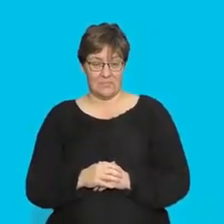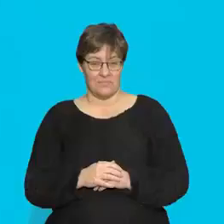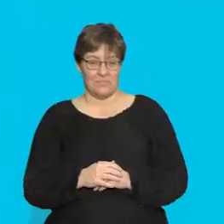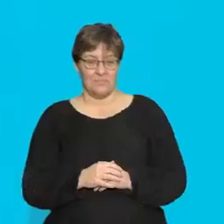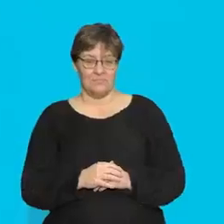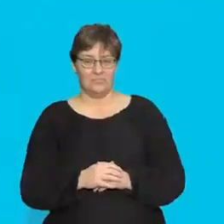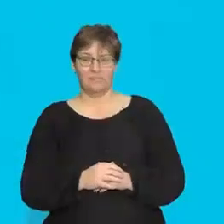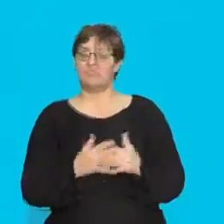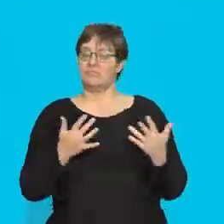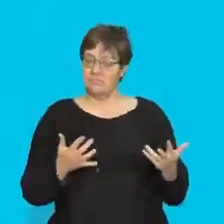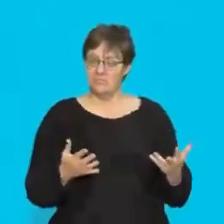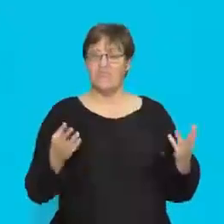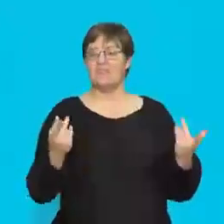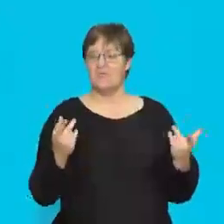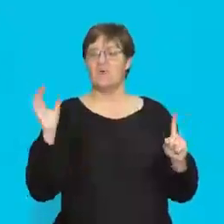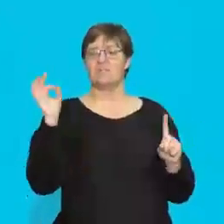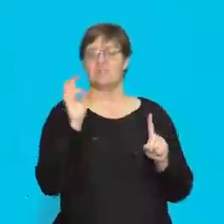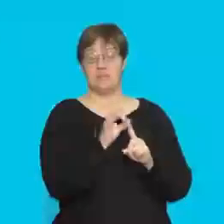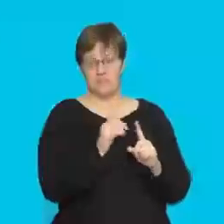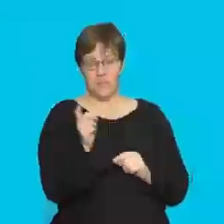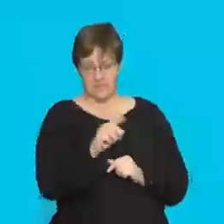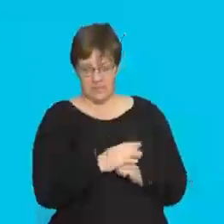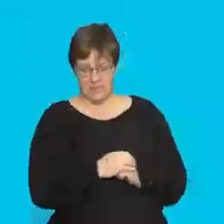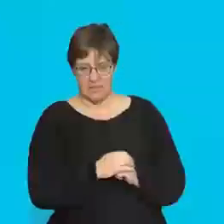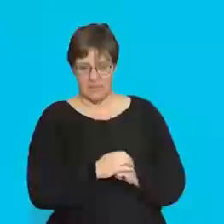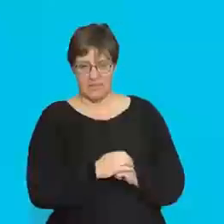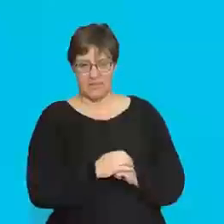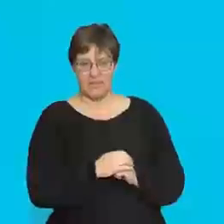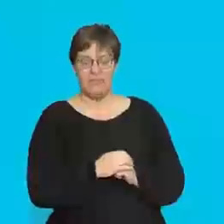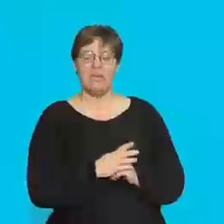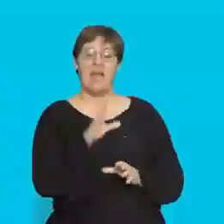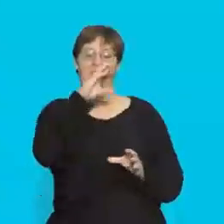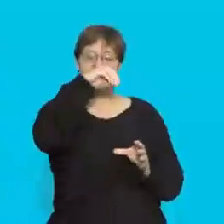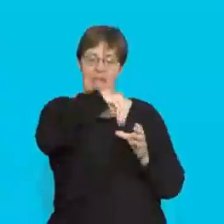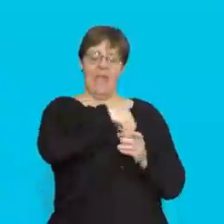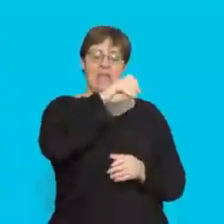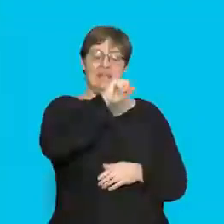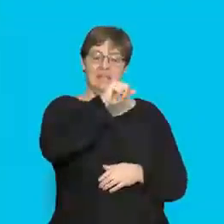situation than the other. And that is something typical of